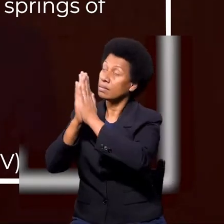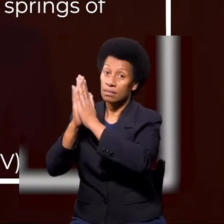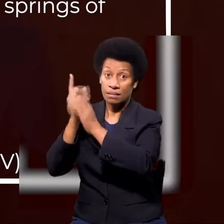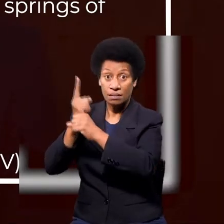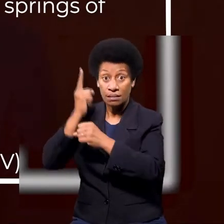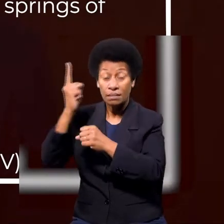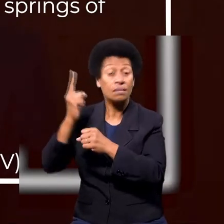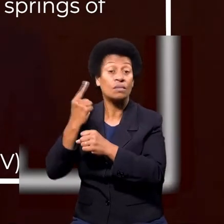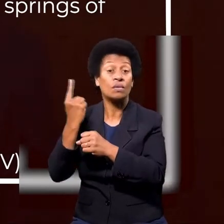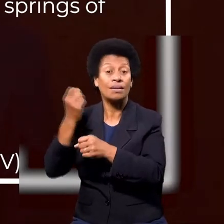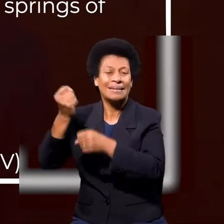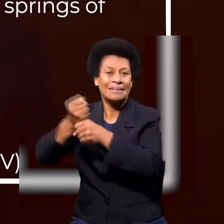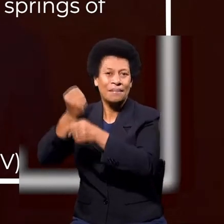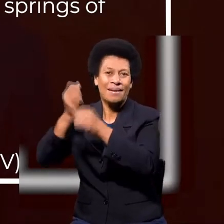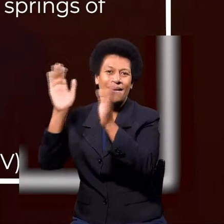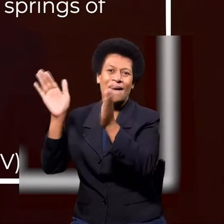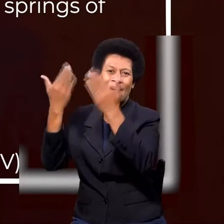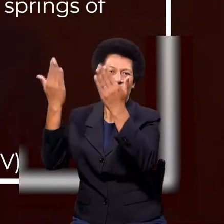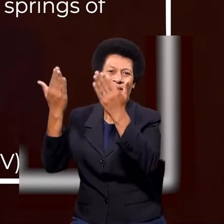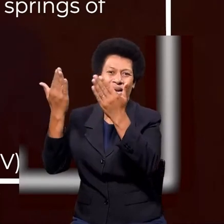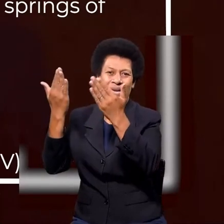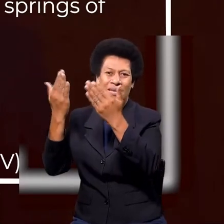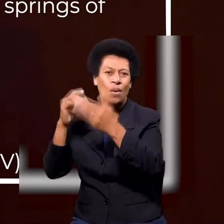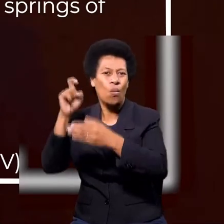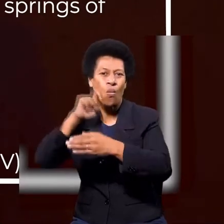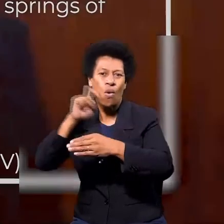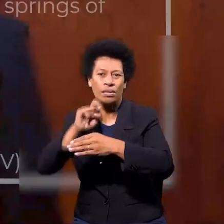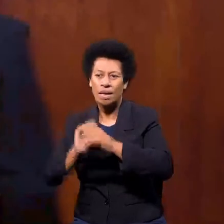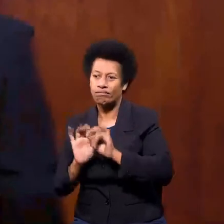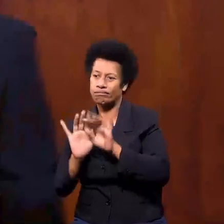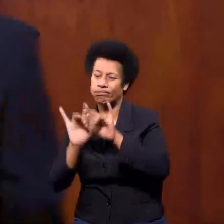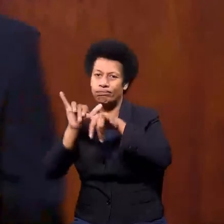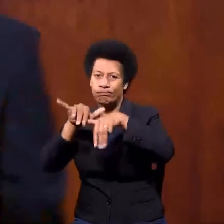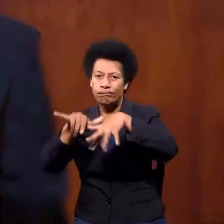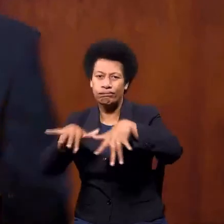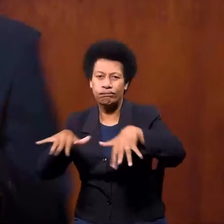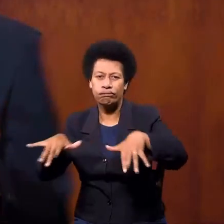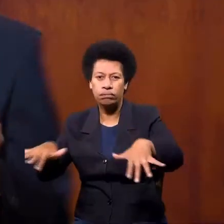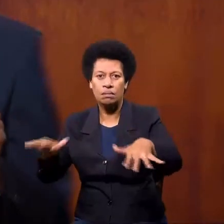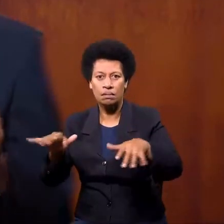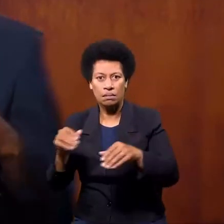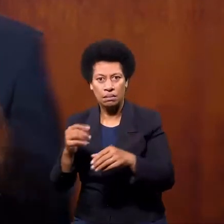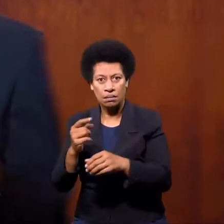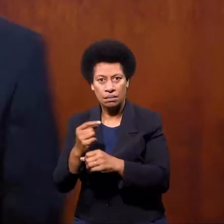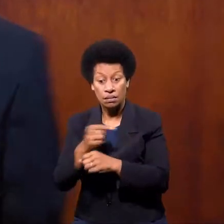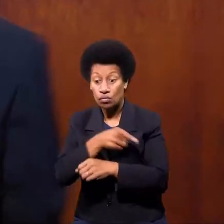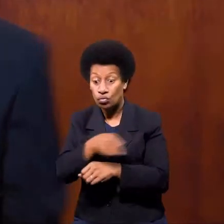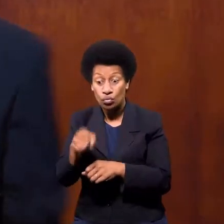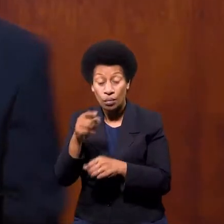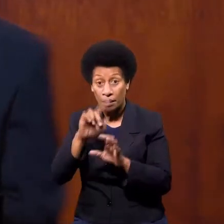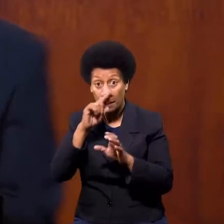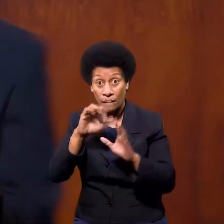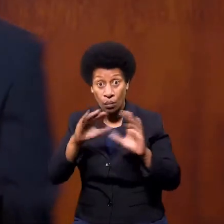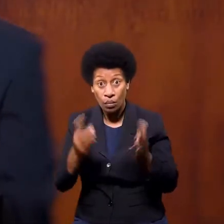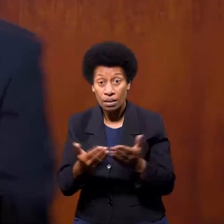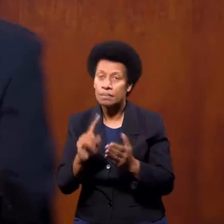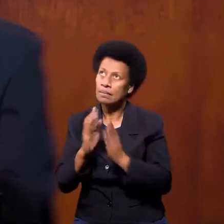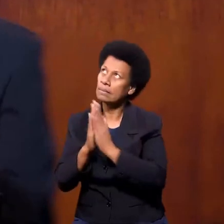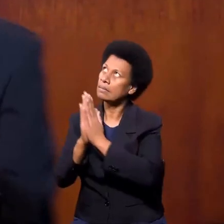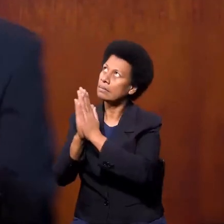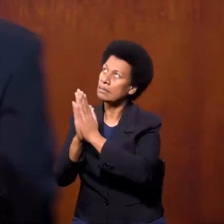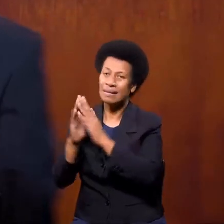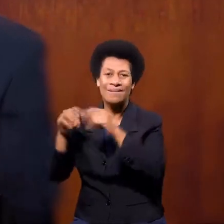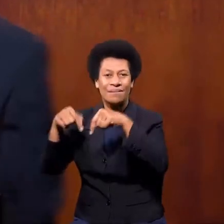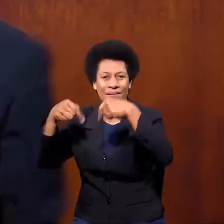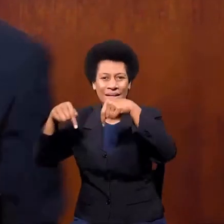made heaven and earth, the sea and springs of water." Note that this message begins with this